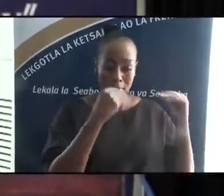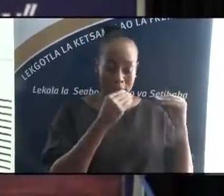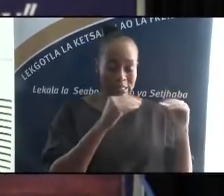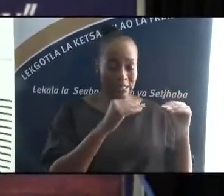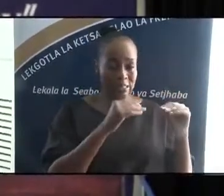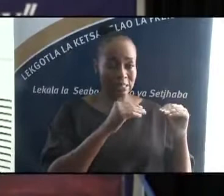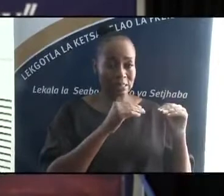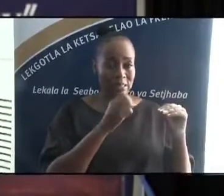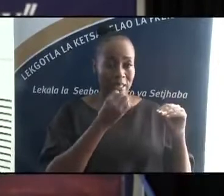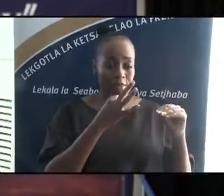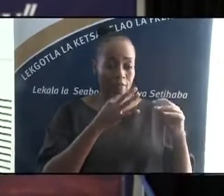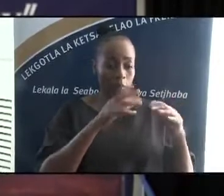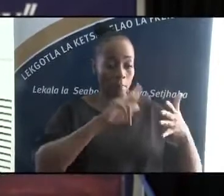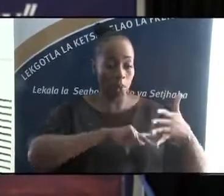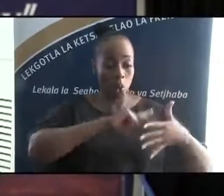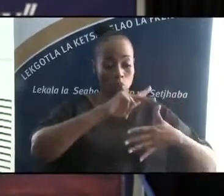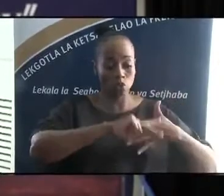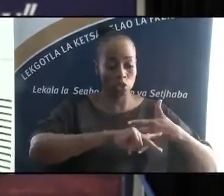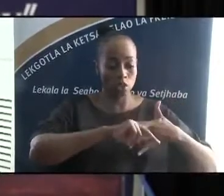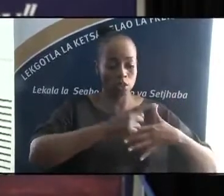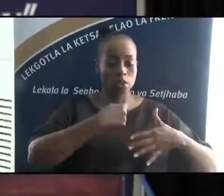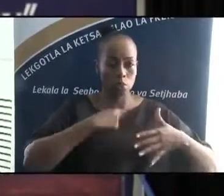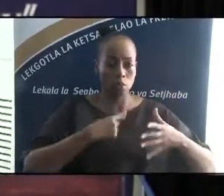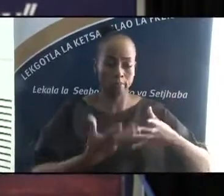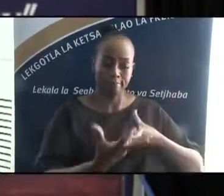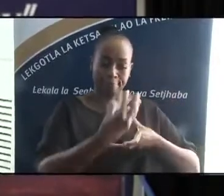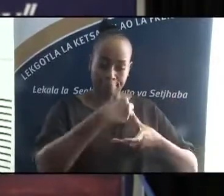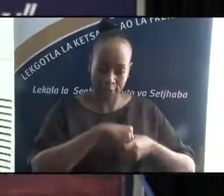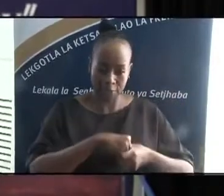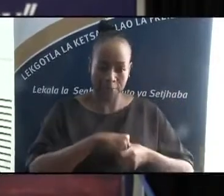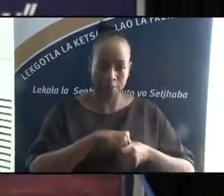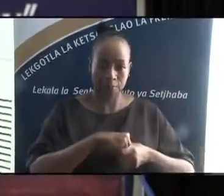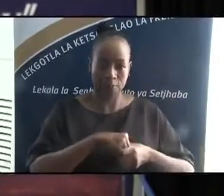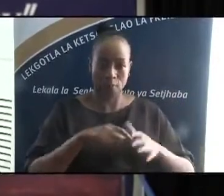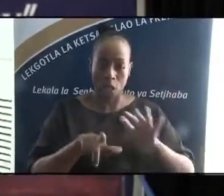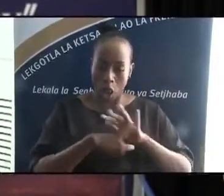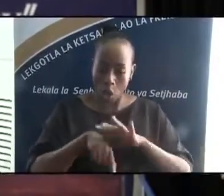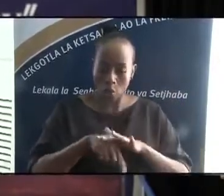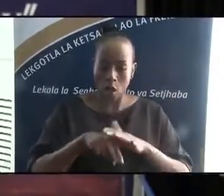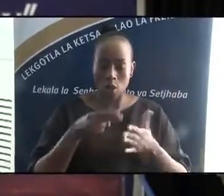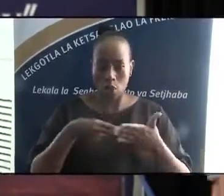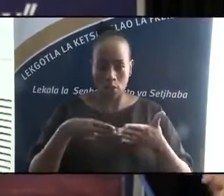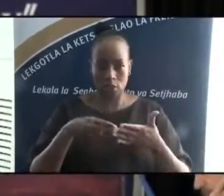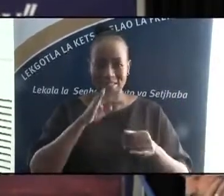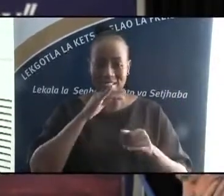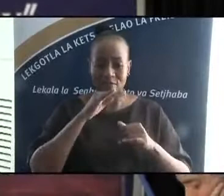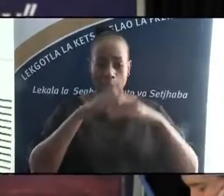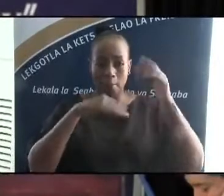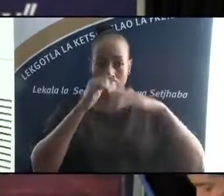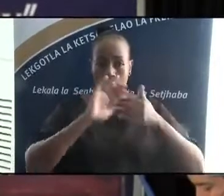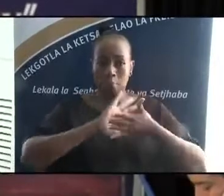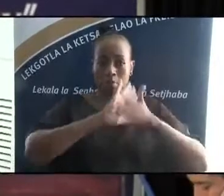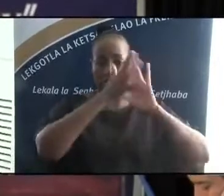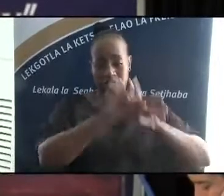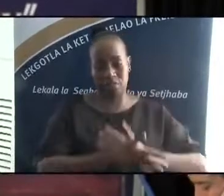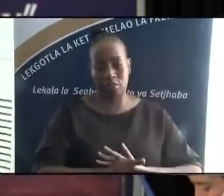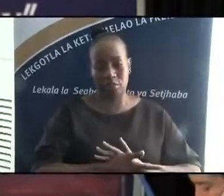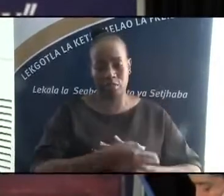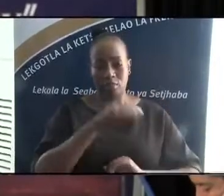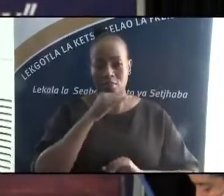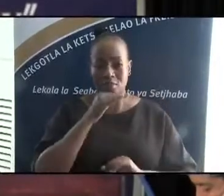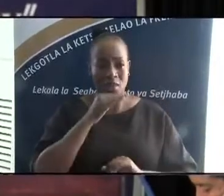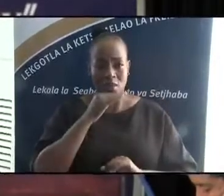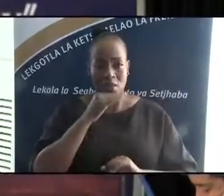on projects, we intend to involve local contractors. The vandalism on our projects threaten their